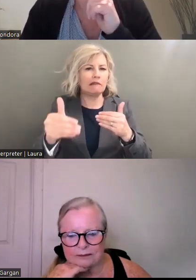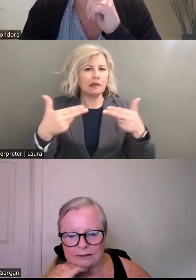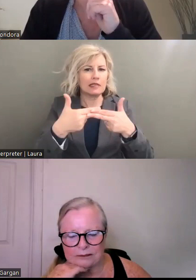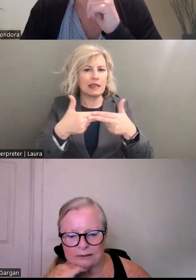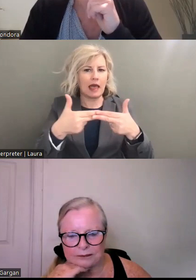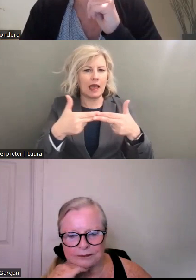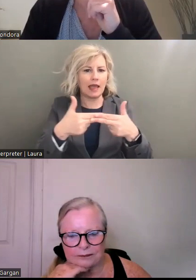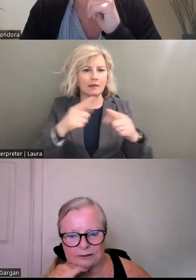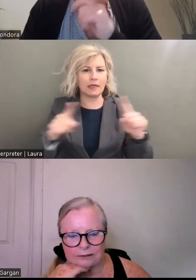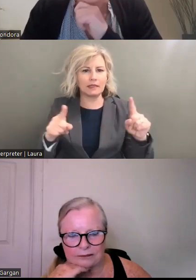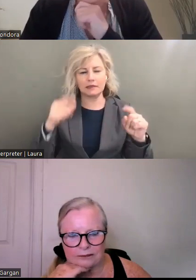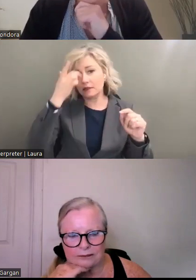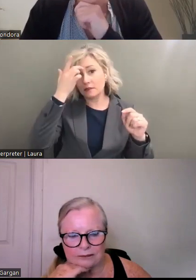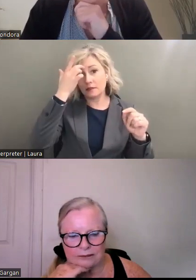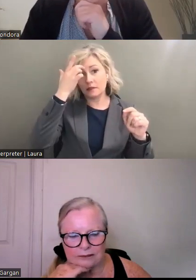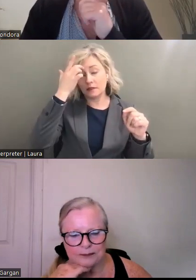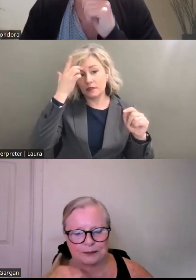I'm, oh,